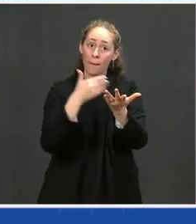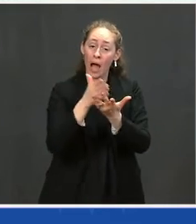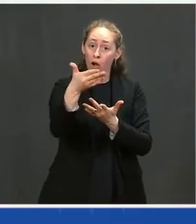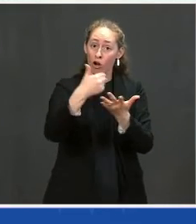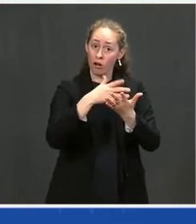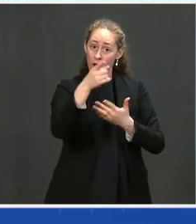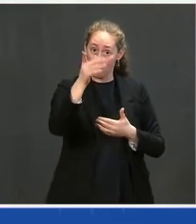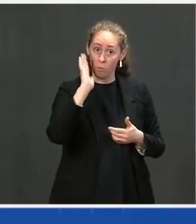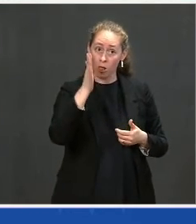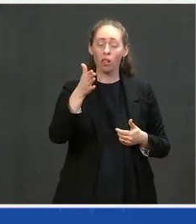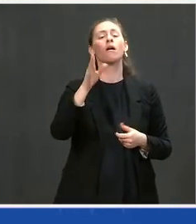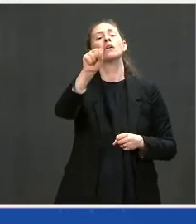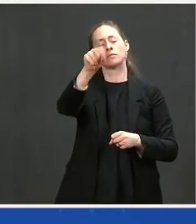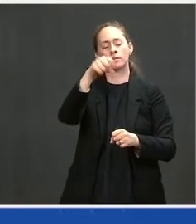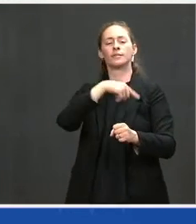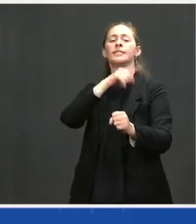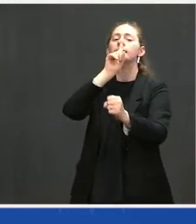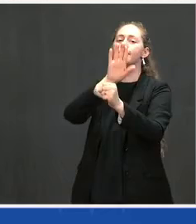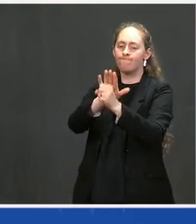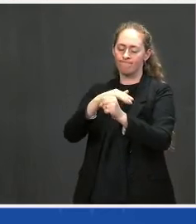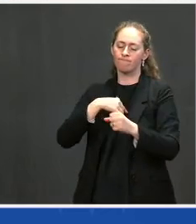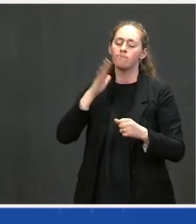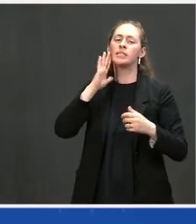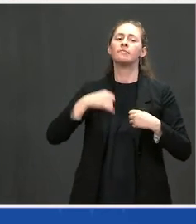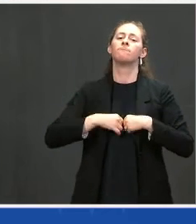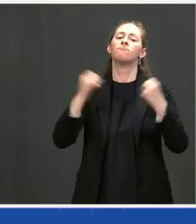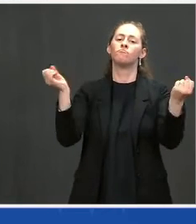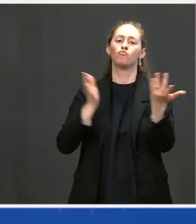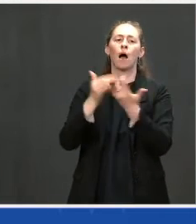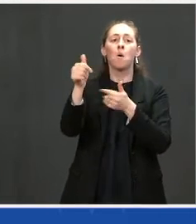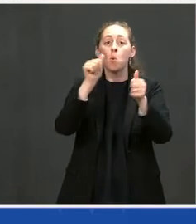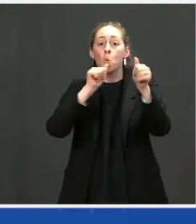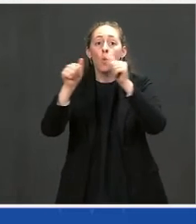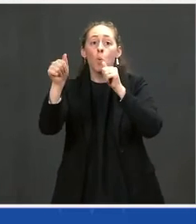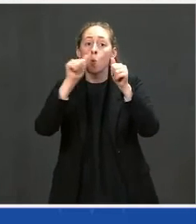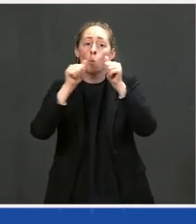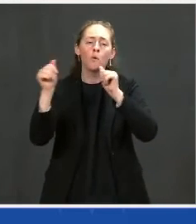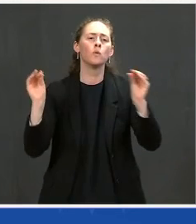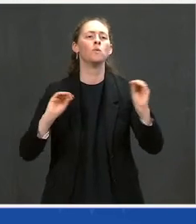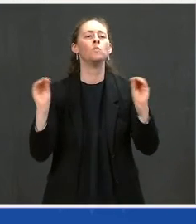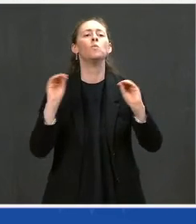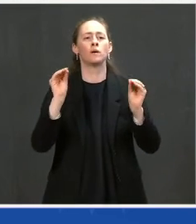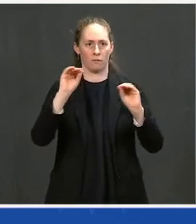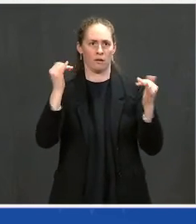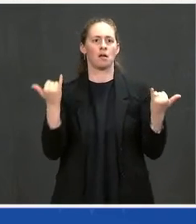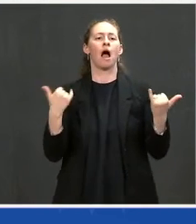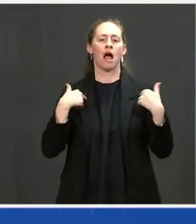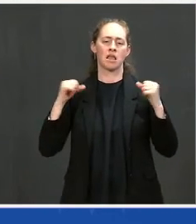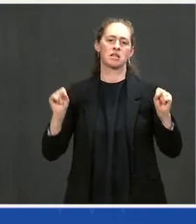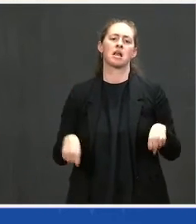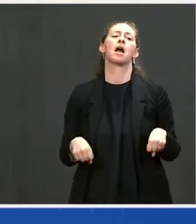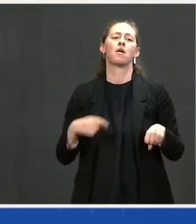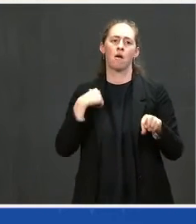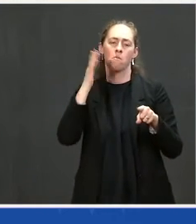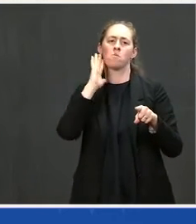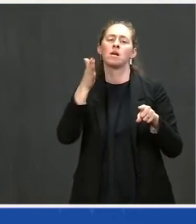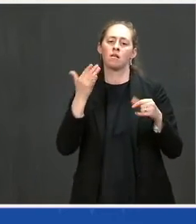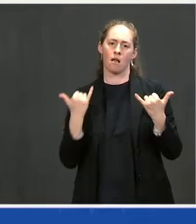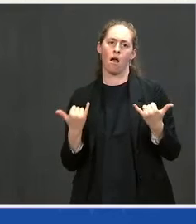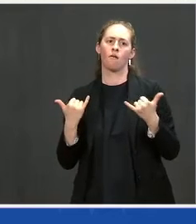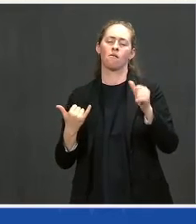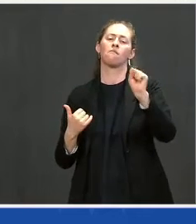and as soon as I am in a position to be able to implement what we're doing right now. And one of the reasons I haven't gone